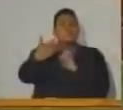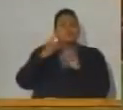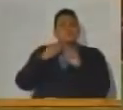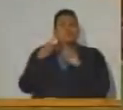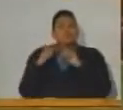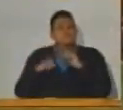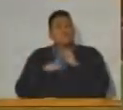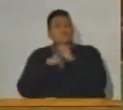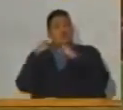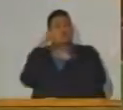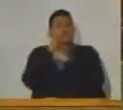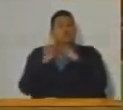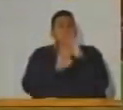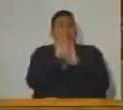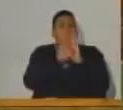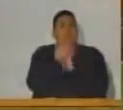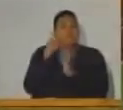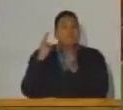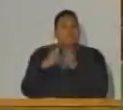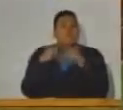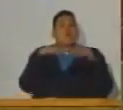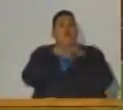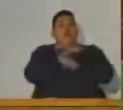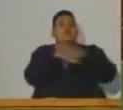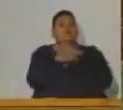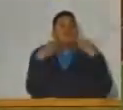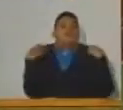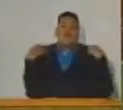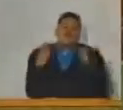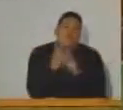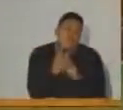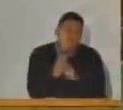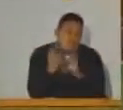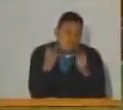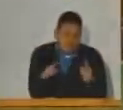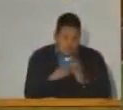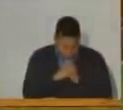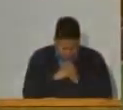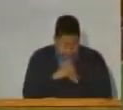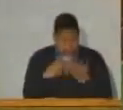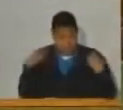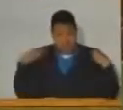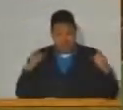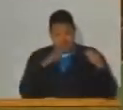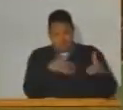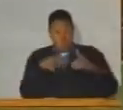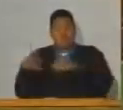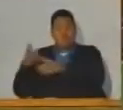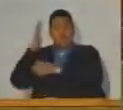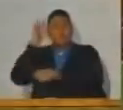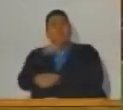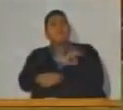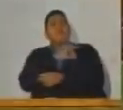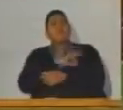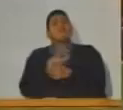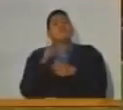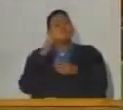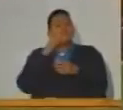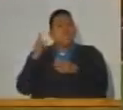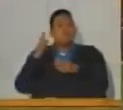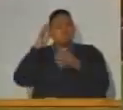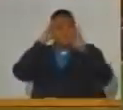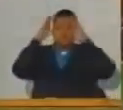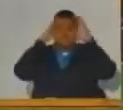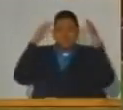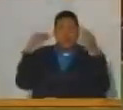infrastructural development as well as access to health care. The health sector will benefit from the crafting